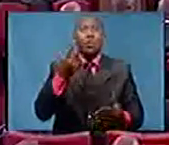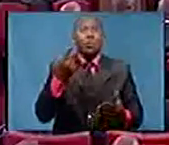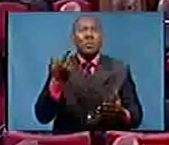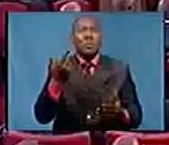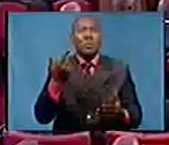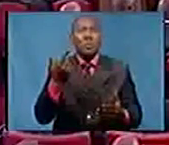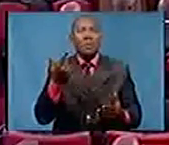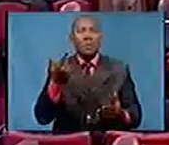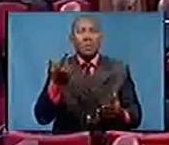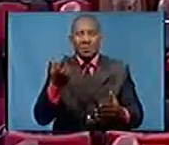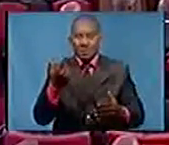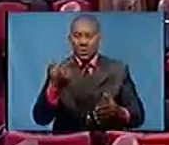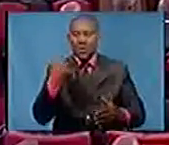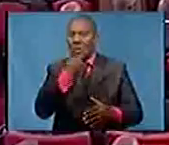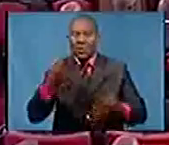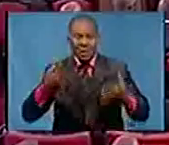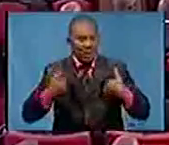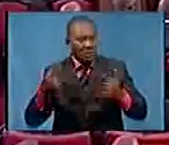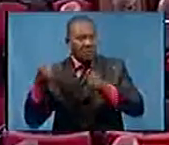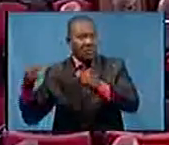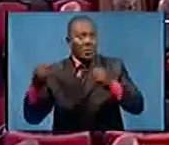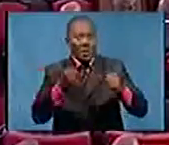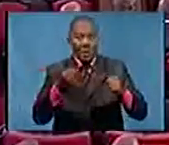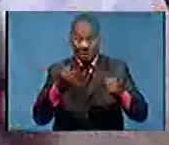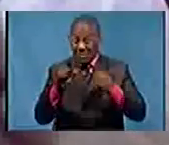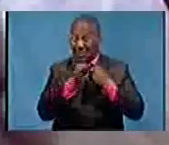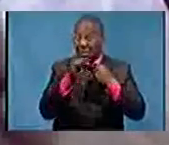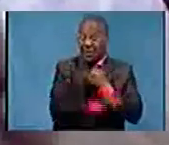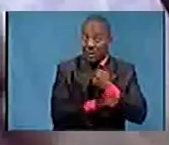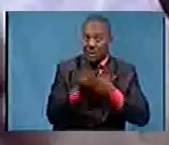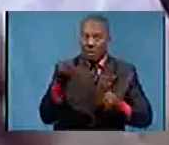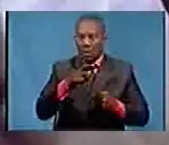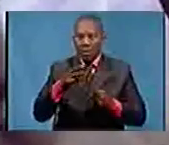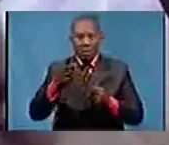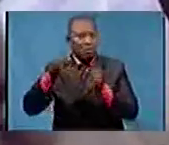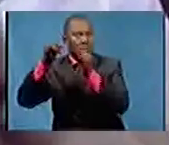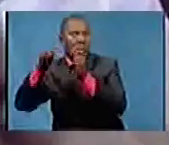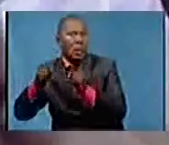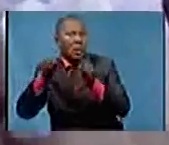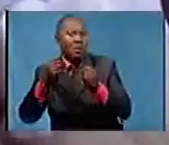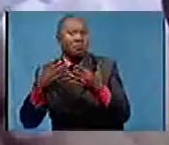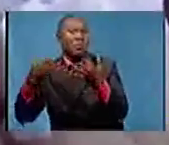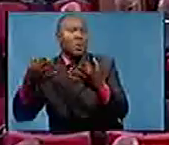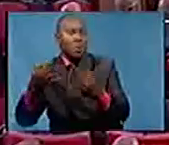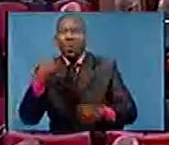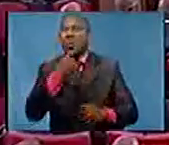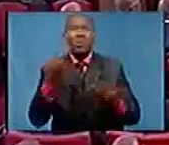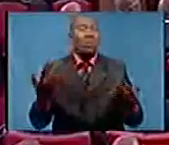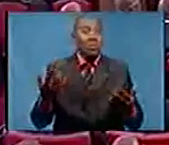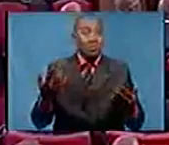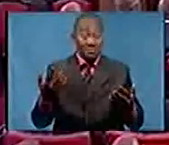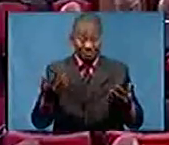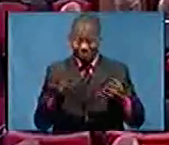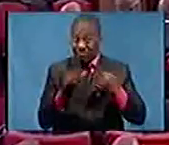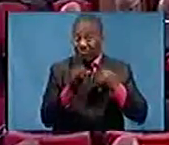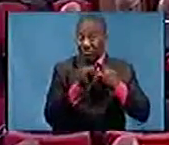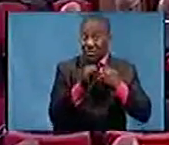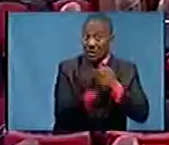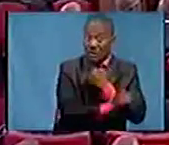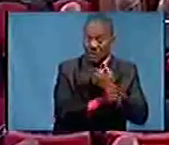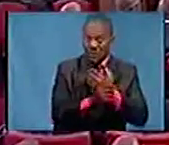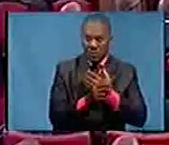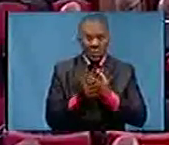who has power in this country. Is it the state or any number of individuals who think that they are strong